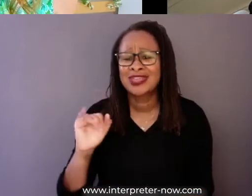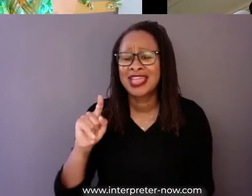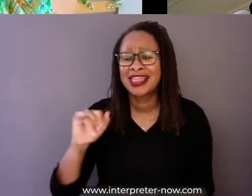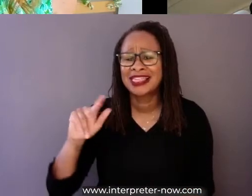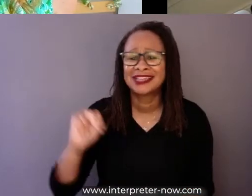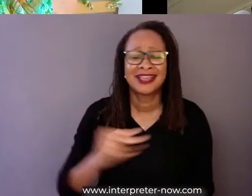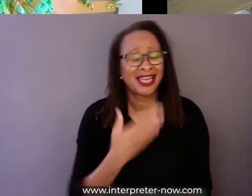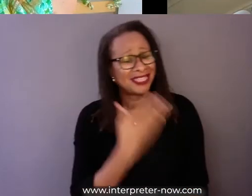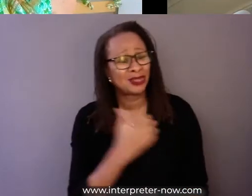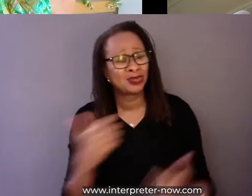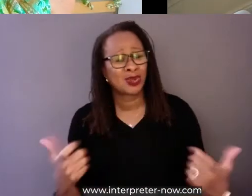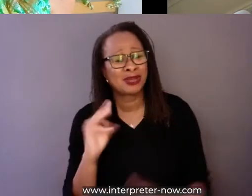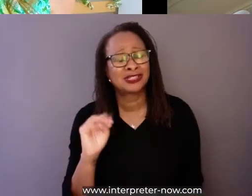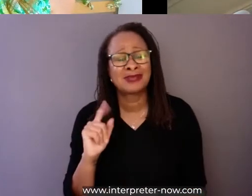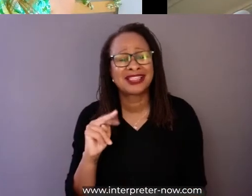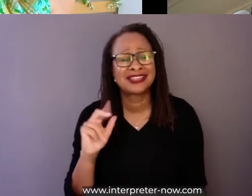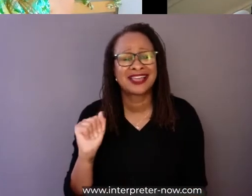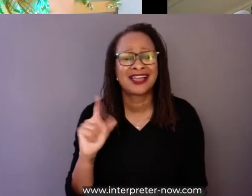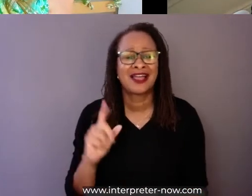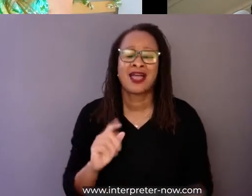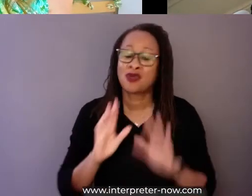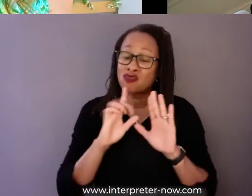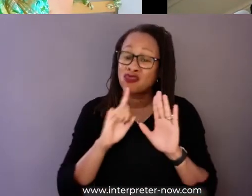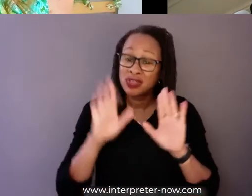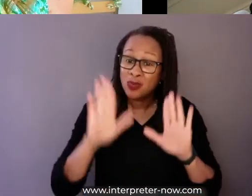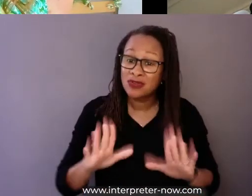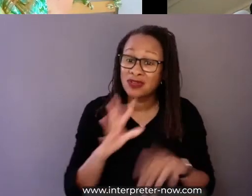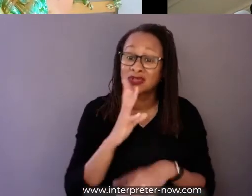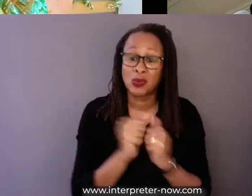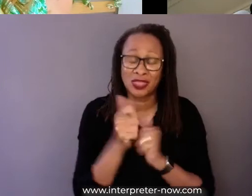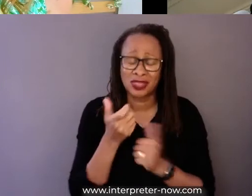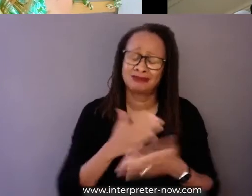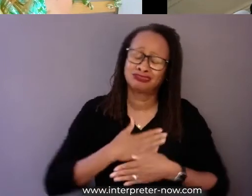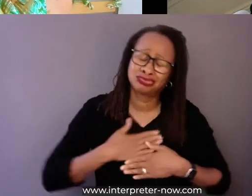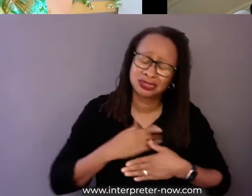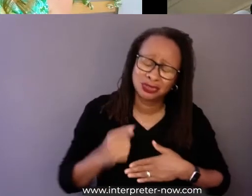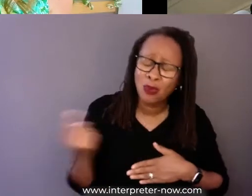you so much. Yeah, really great talking with you. I really appreciate you as always.